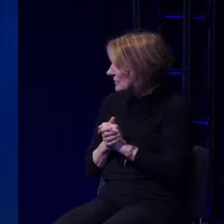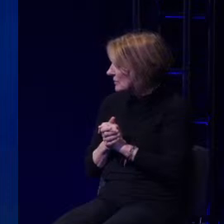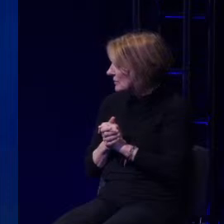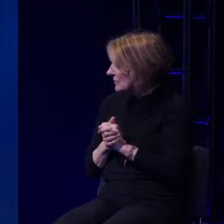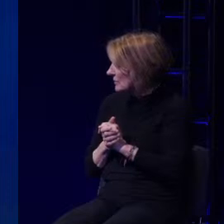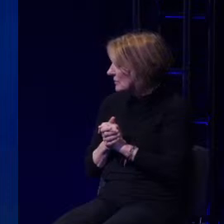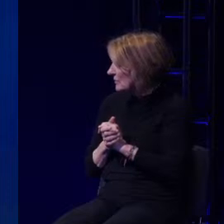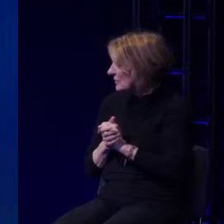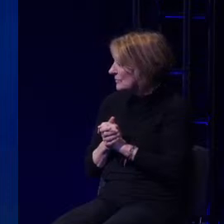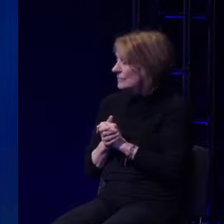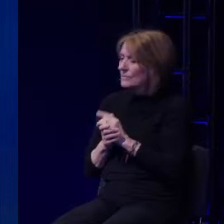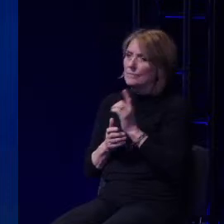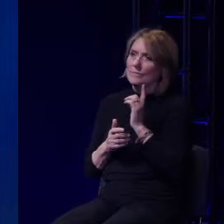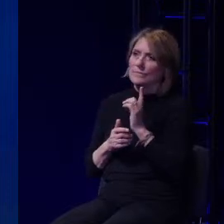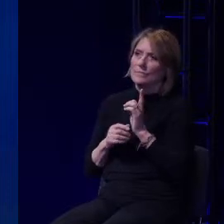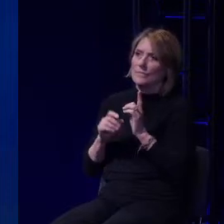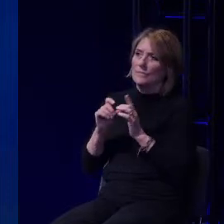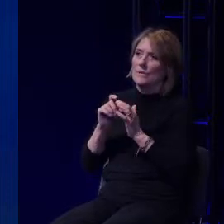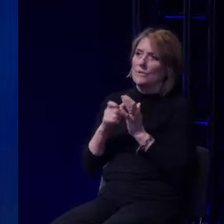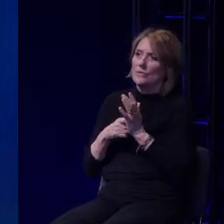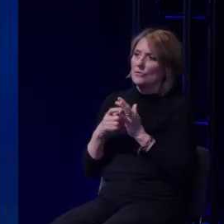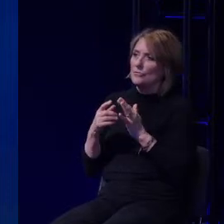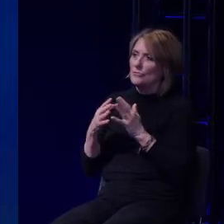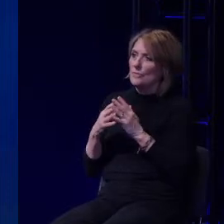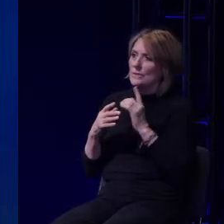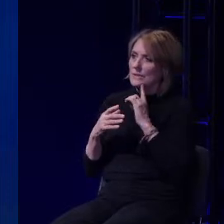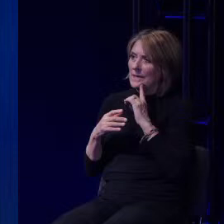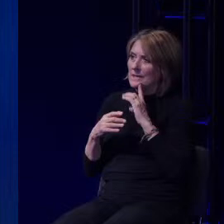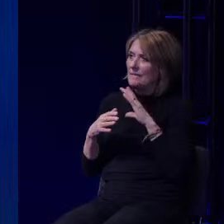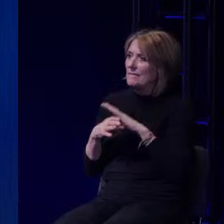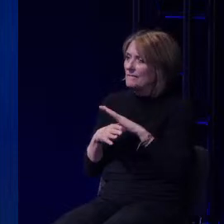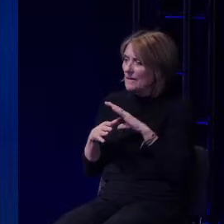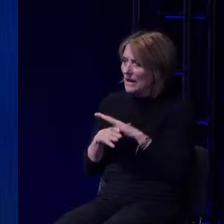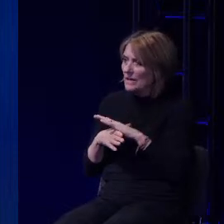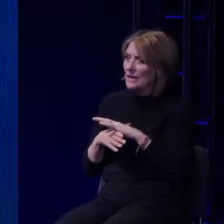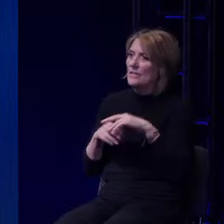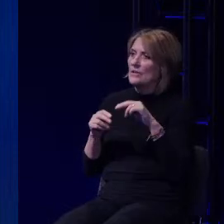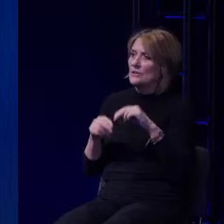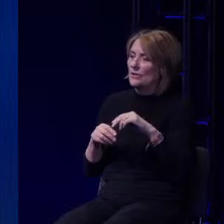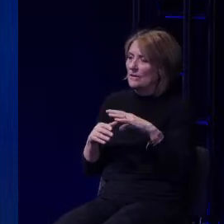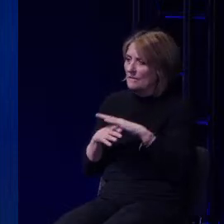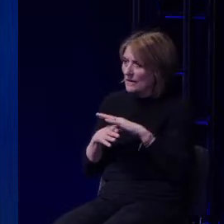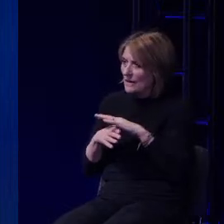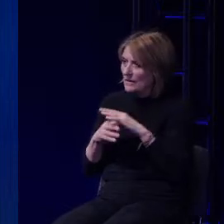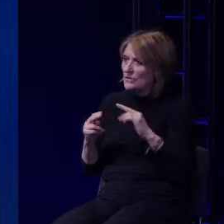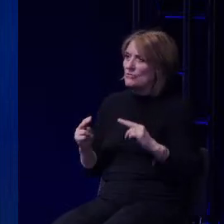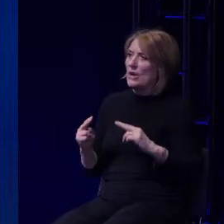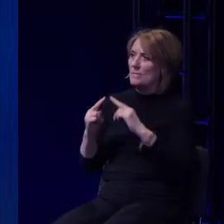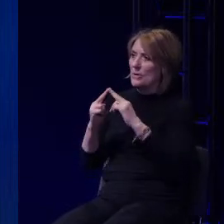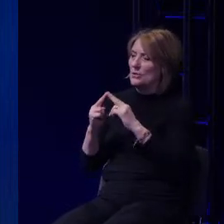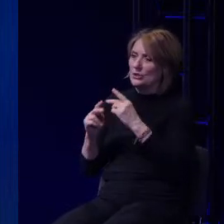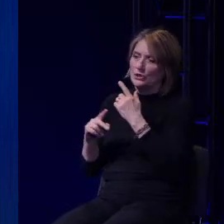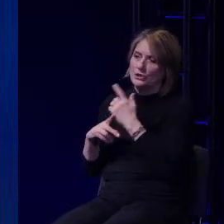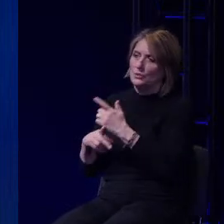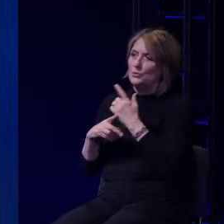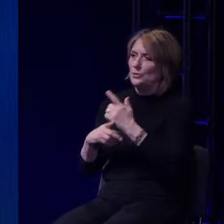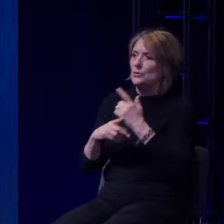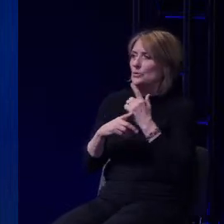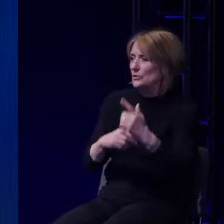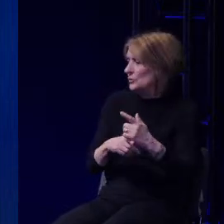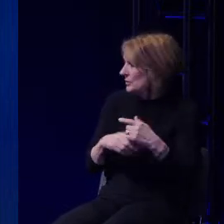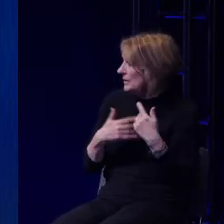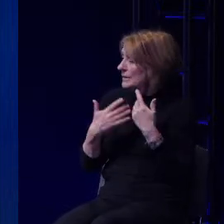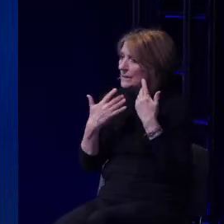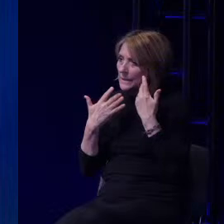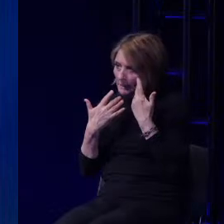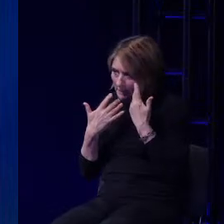one of them, Drew, once said, "Fuck the dolly, fuck the tripod, fuck the crane, just shoot and shoot and shoot." And I use